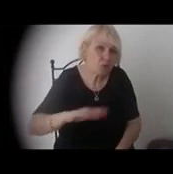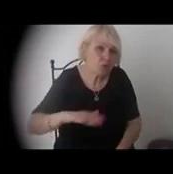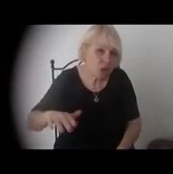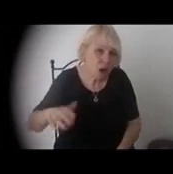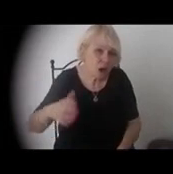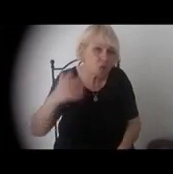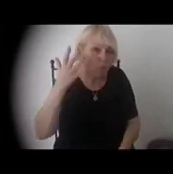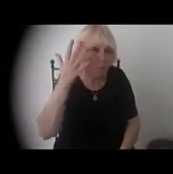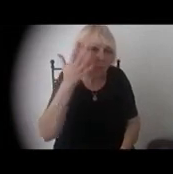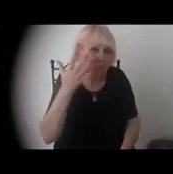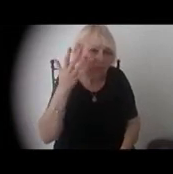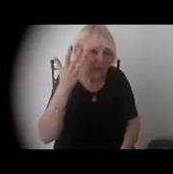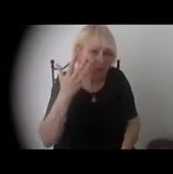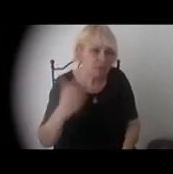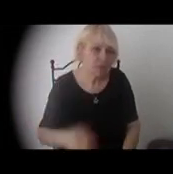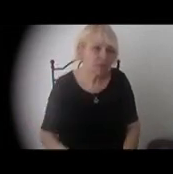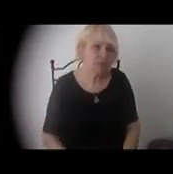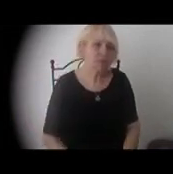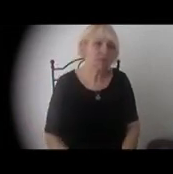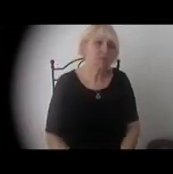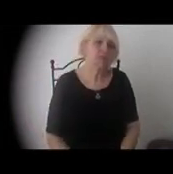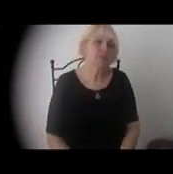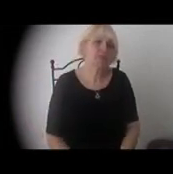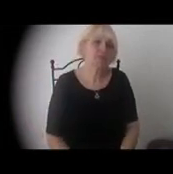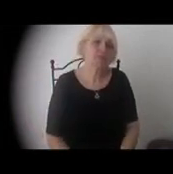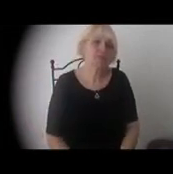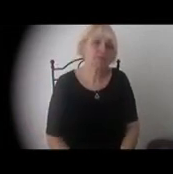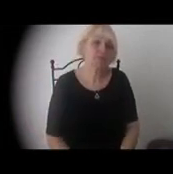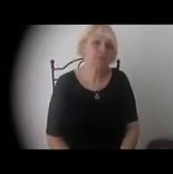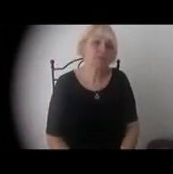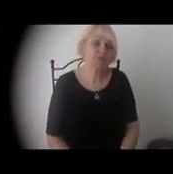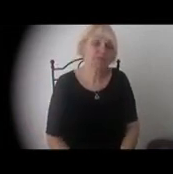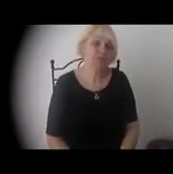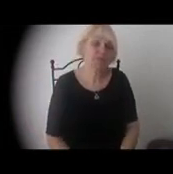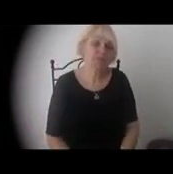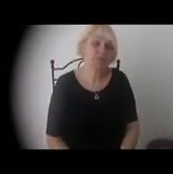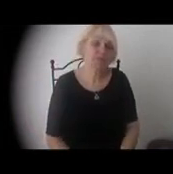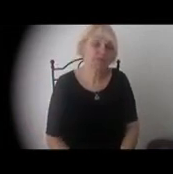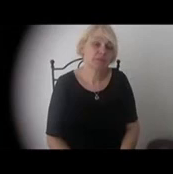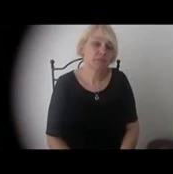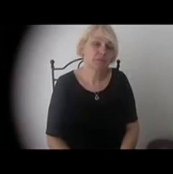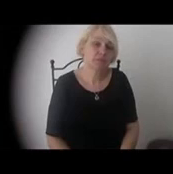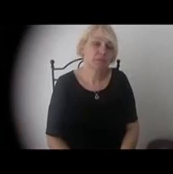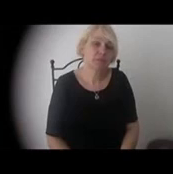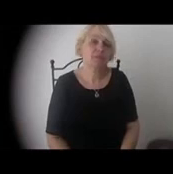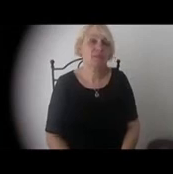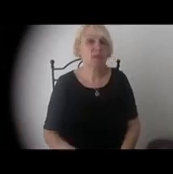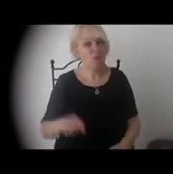worries, that's I think that in itself plays a really important